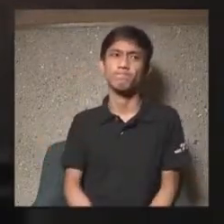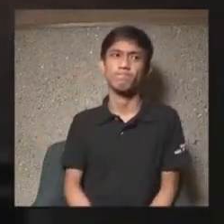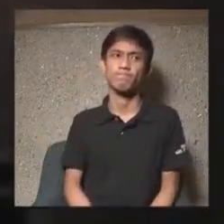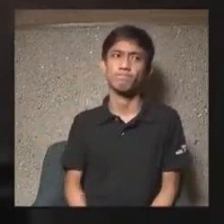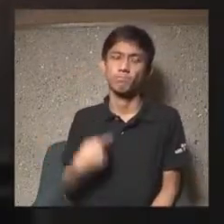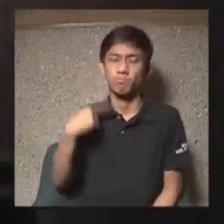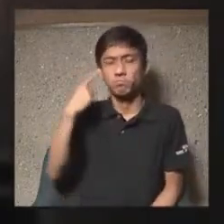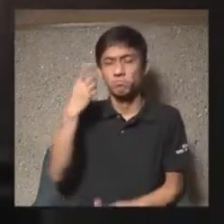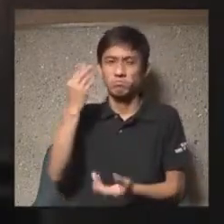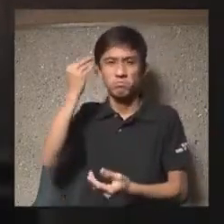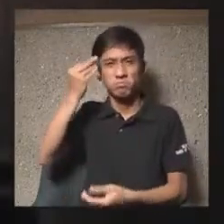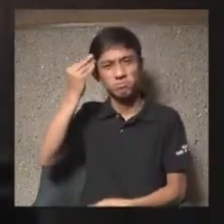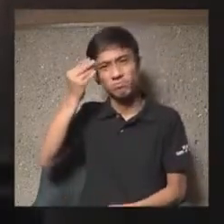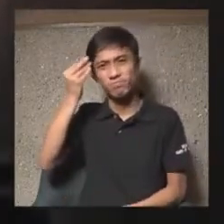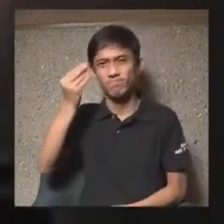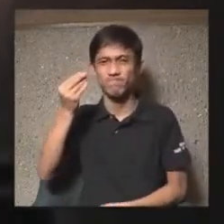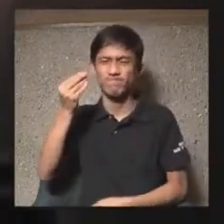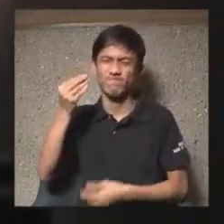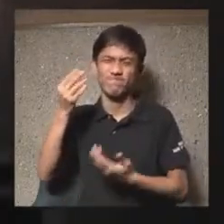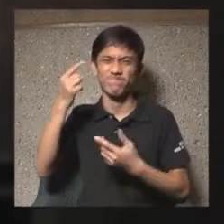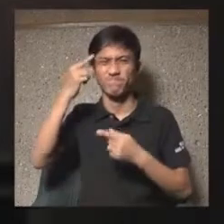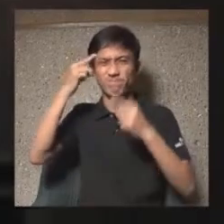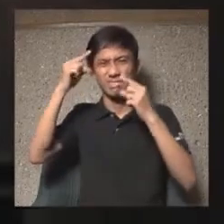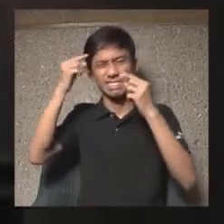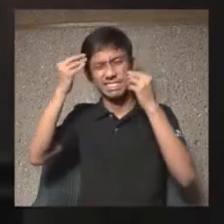discern female vocabulary.